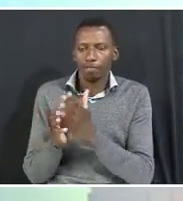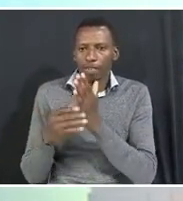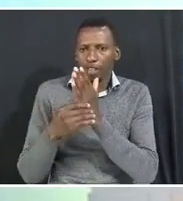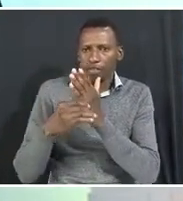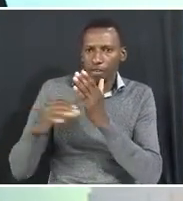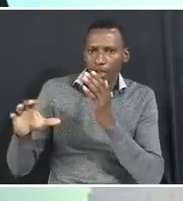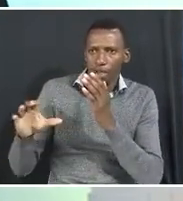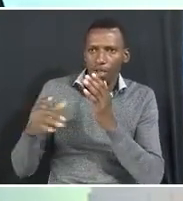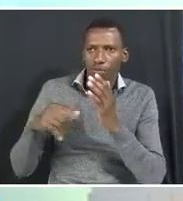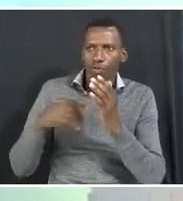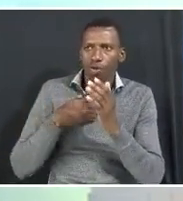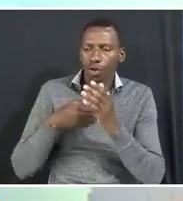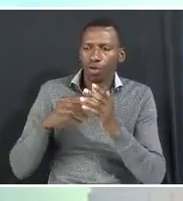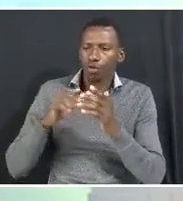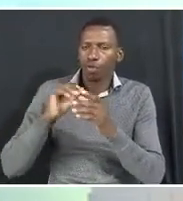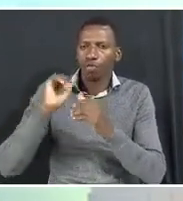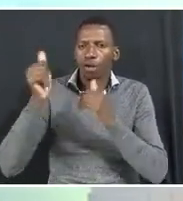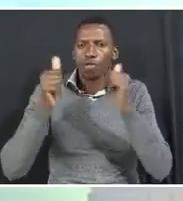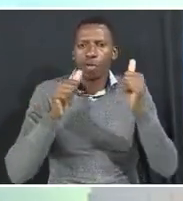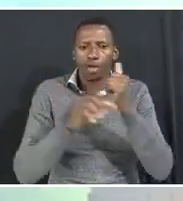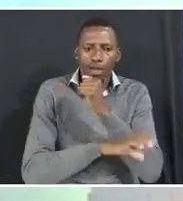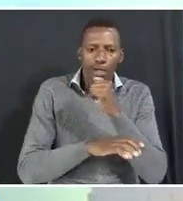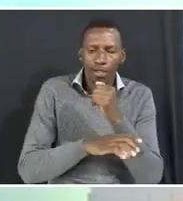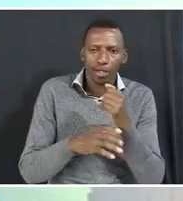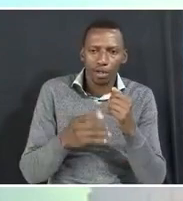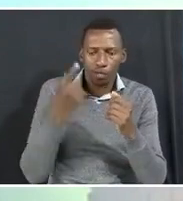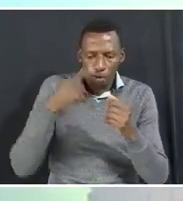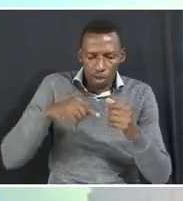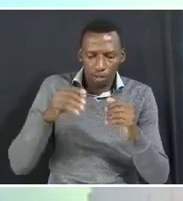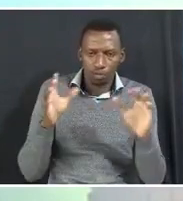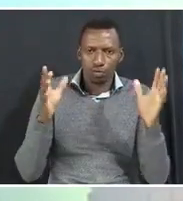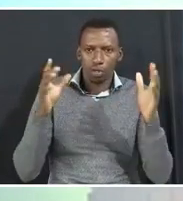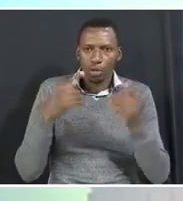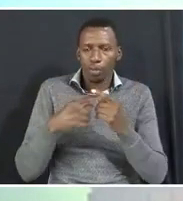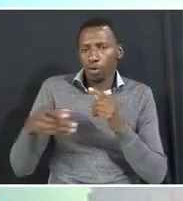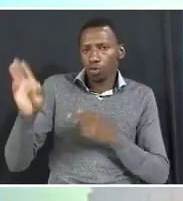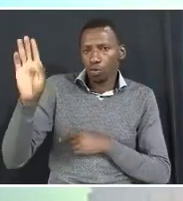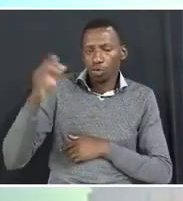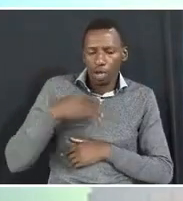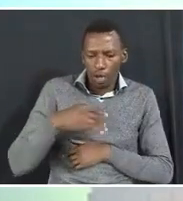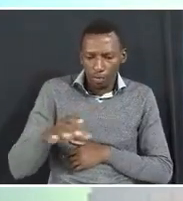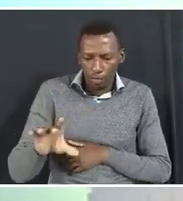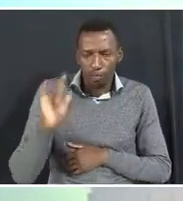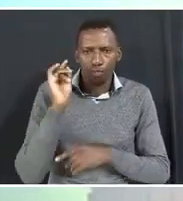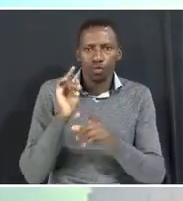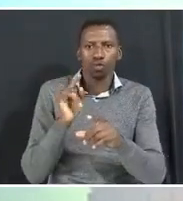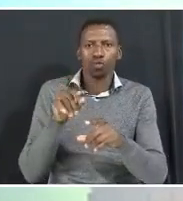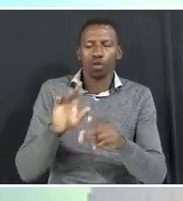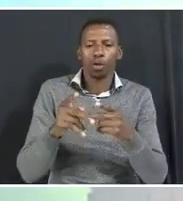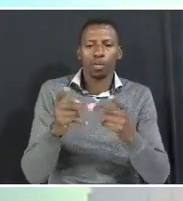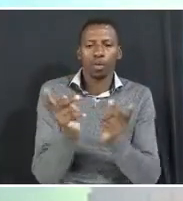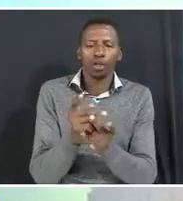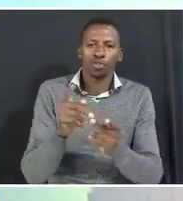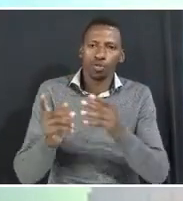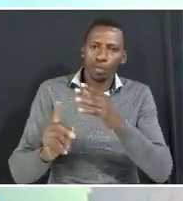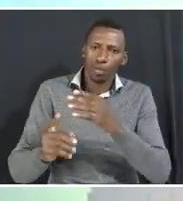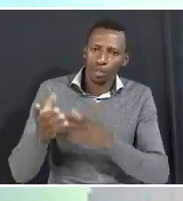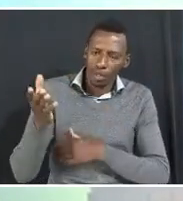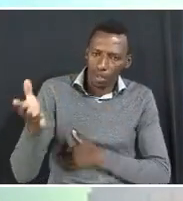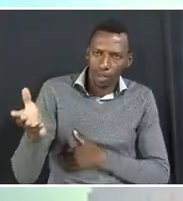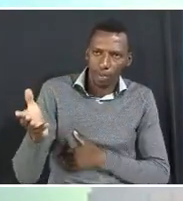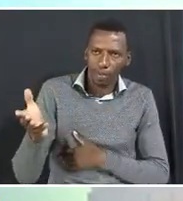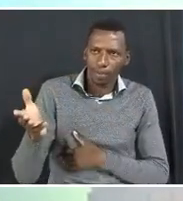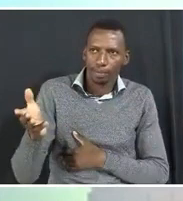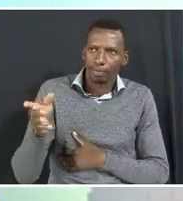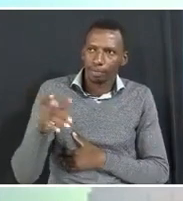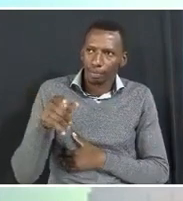country where we'll be celebrated. But God has appointed you in the place where you dwell that you may minister. And yet it's